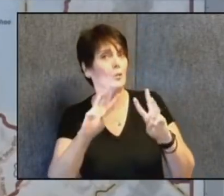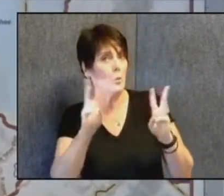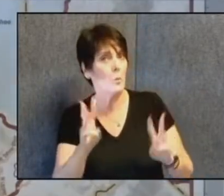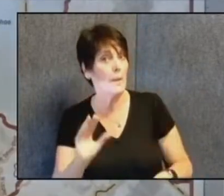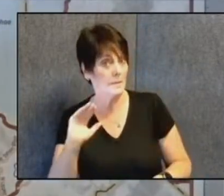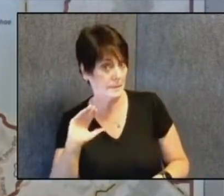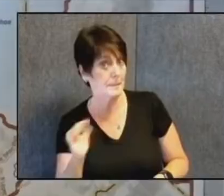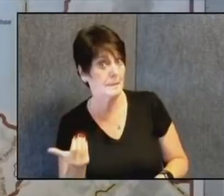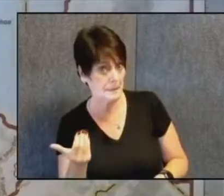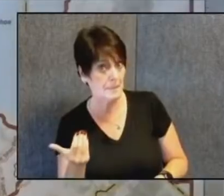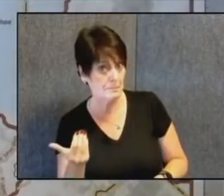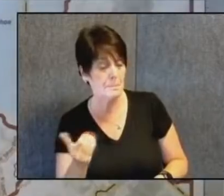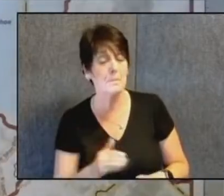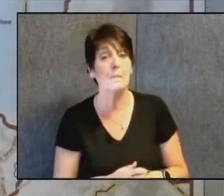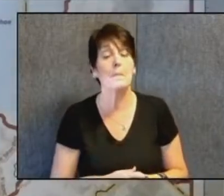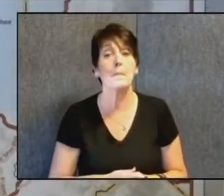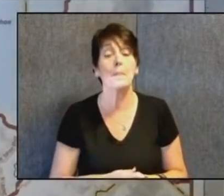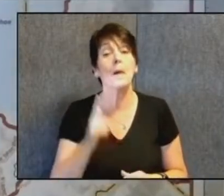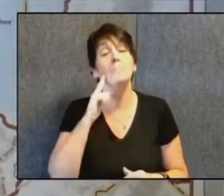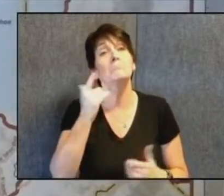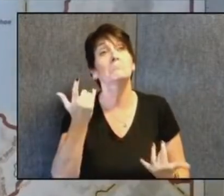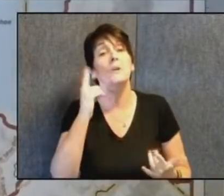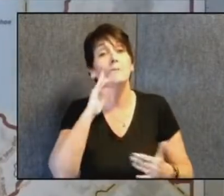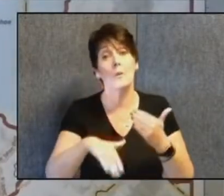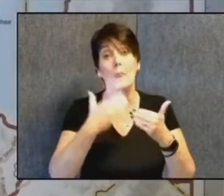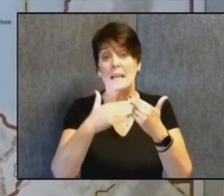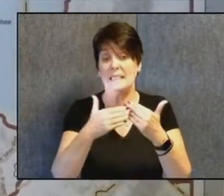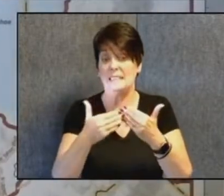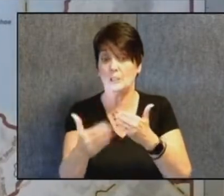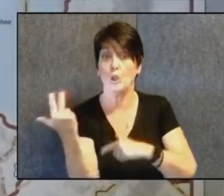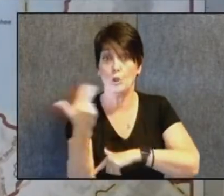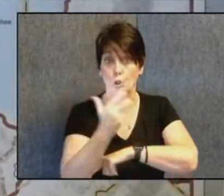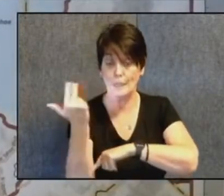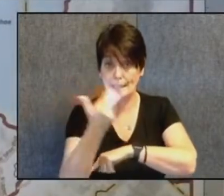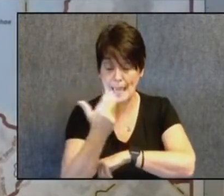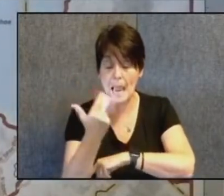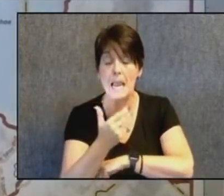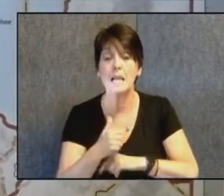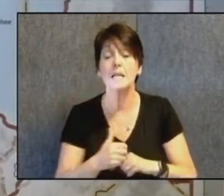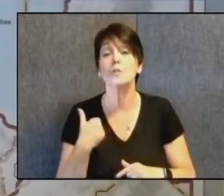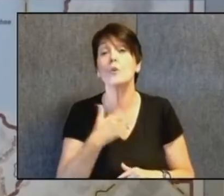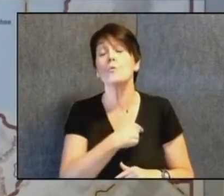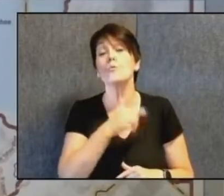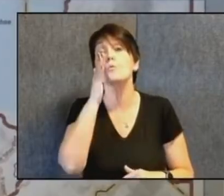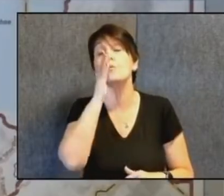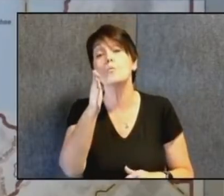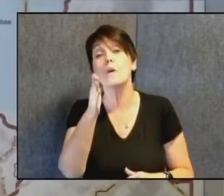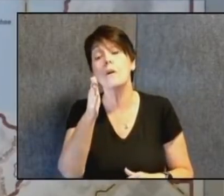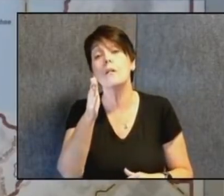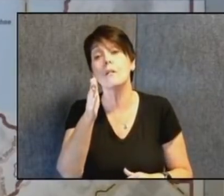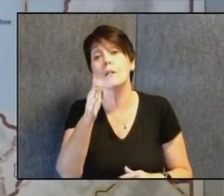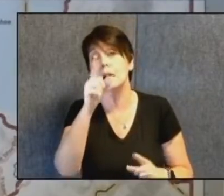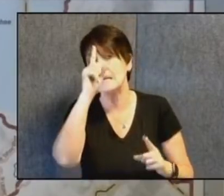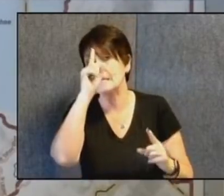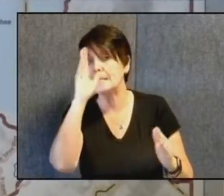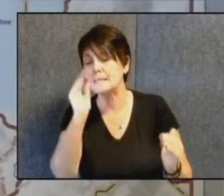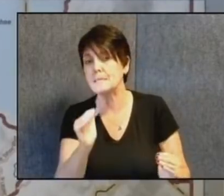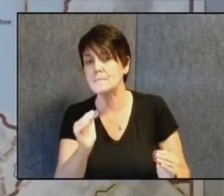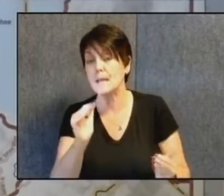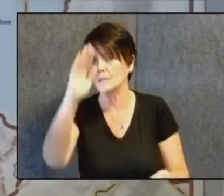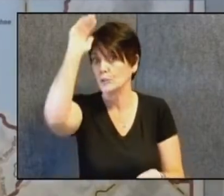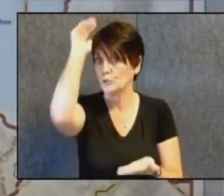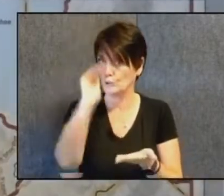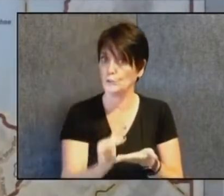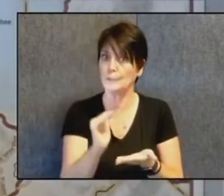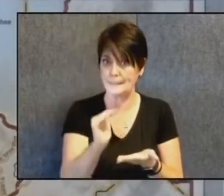pattern. Therefore, for the next 3 days, we are going to have much